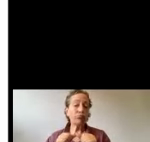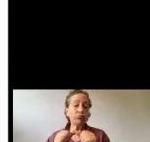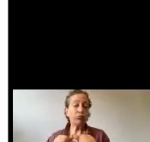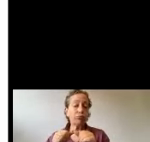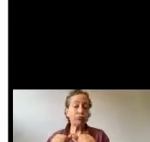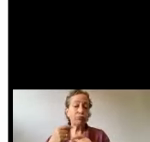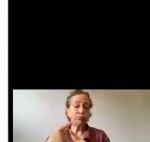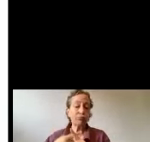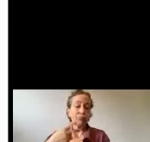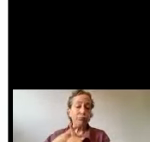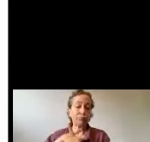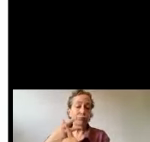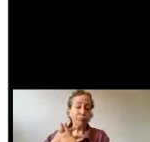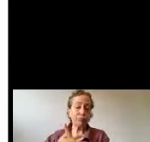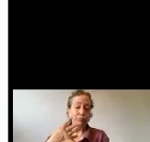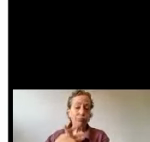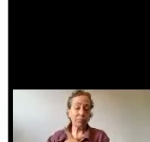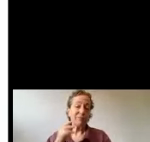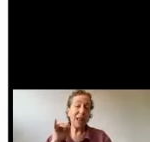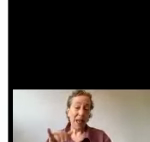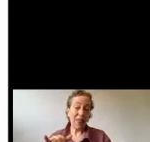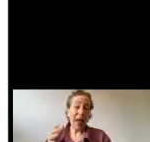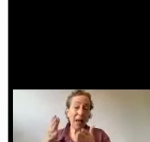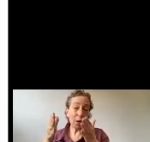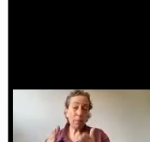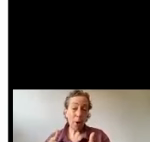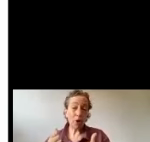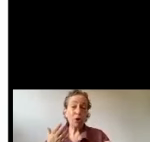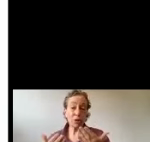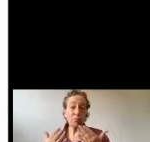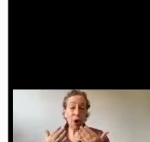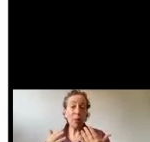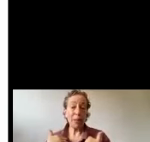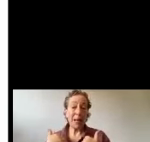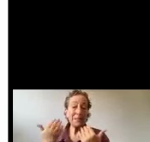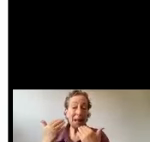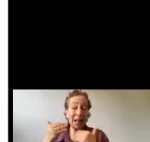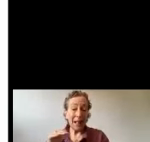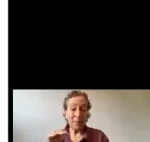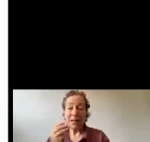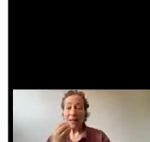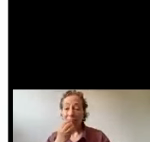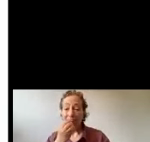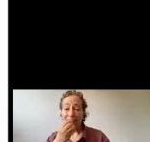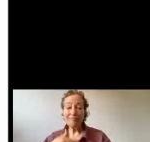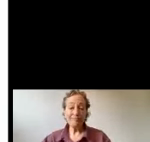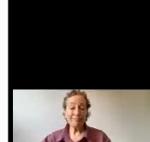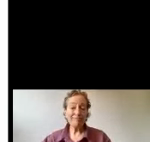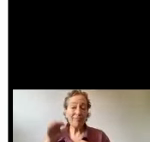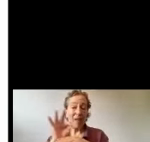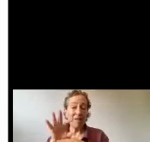And that person is probably substantially limited in gastrointestinal function, amongst perhaps other major life